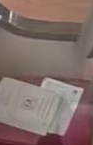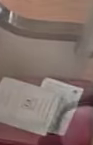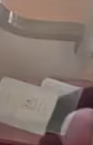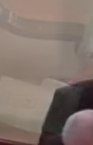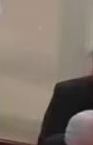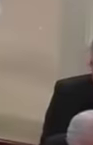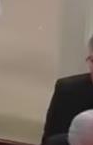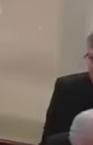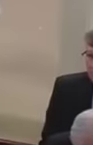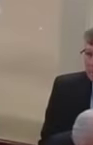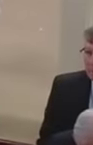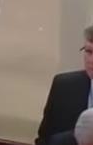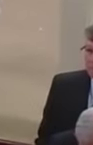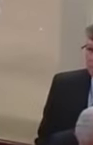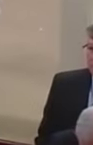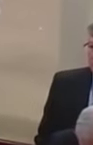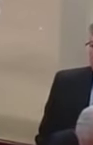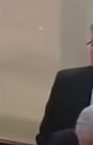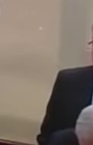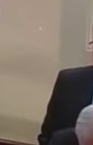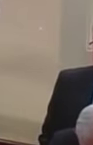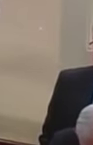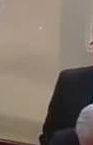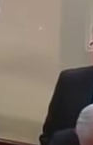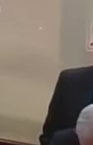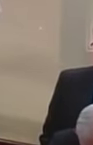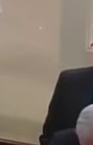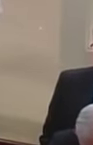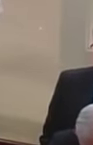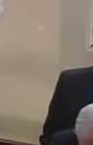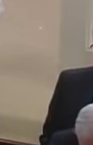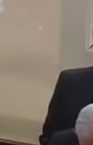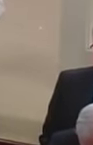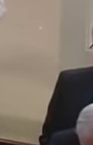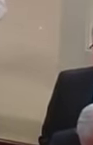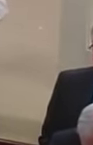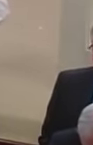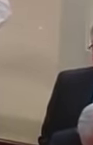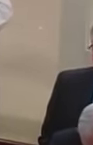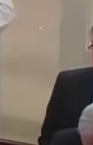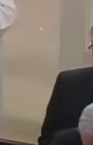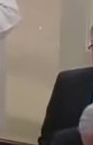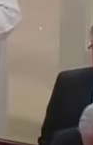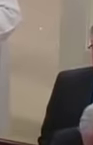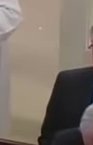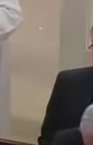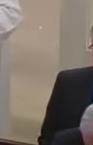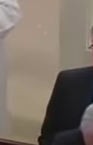Go in peace, remember the poor.